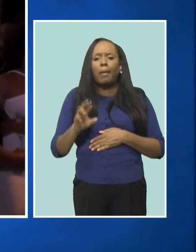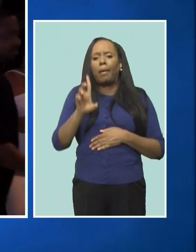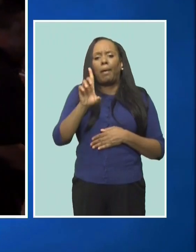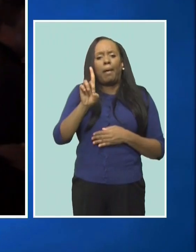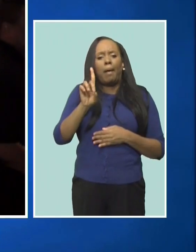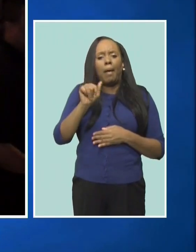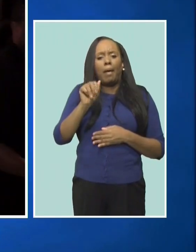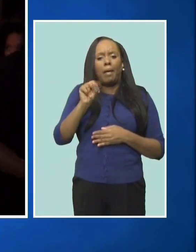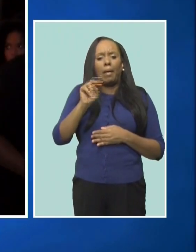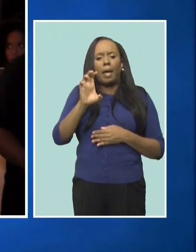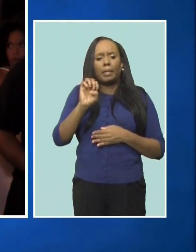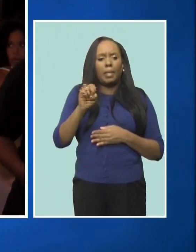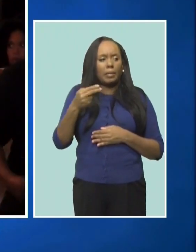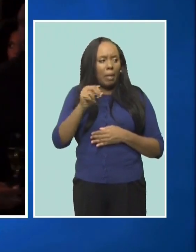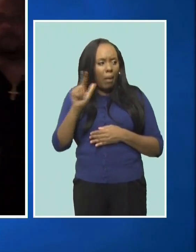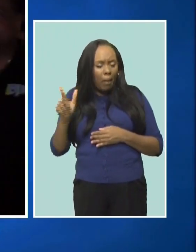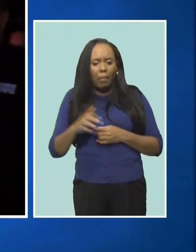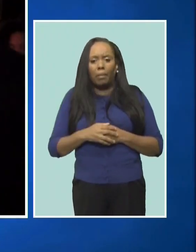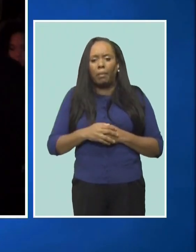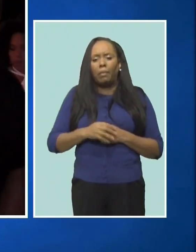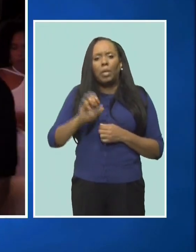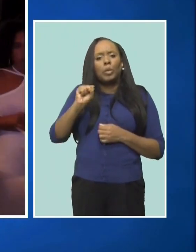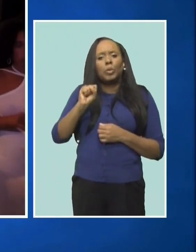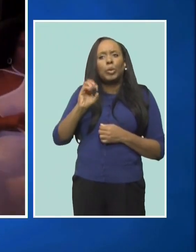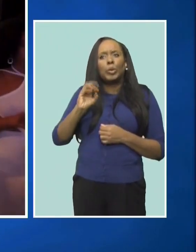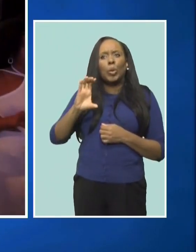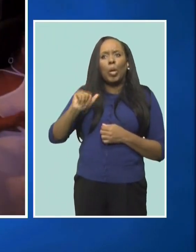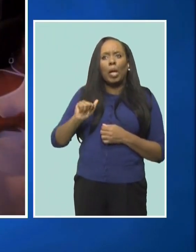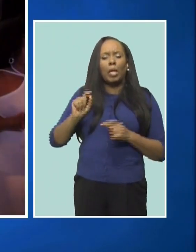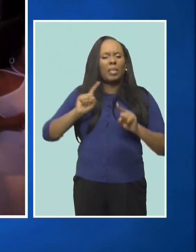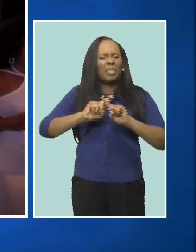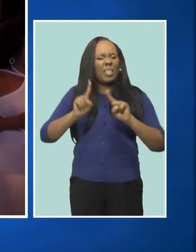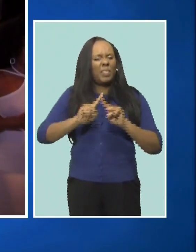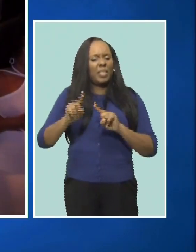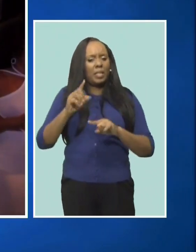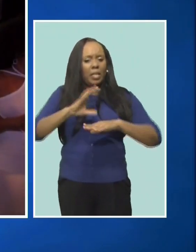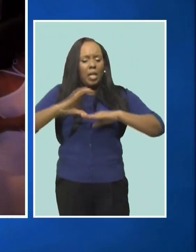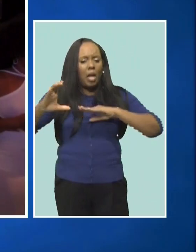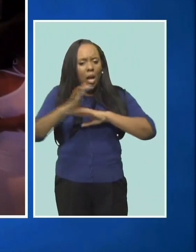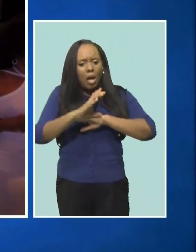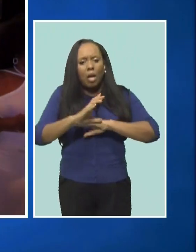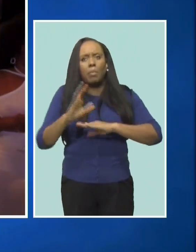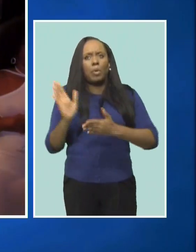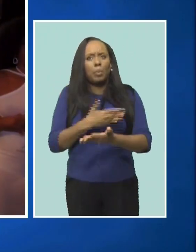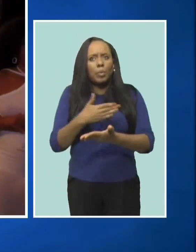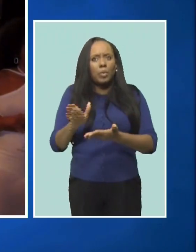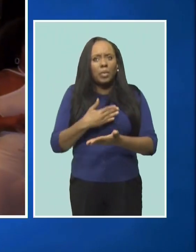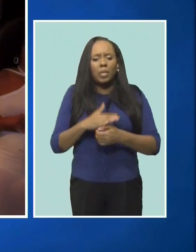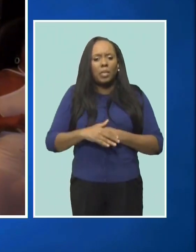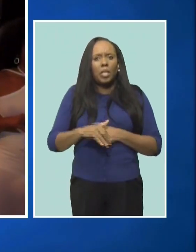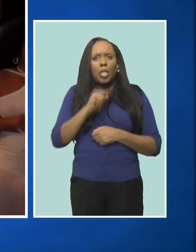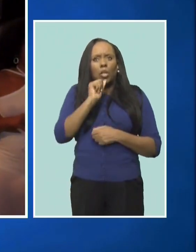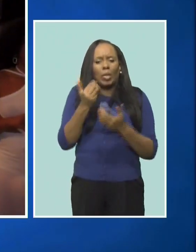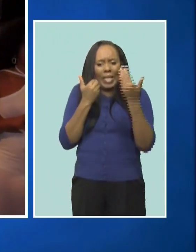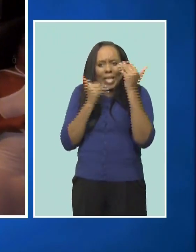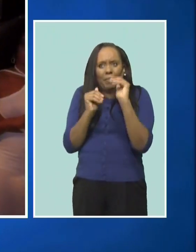now leverage the talents that young people have and not just think in terms of 166 square miles. Why? Because when